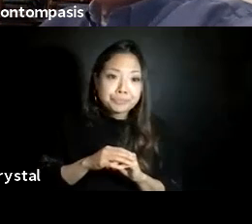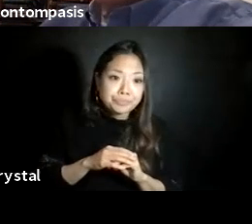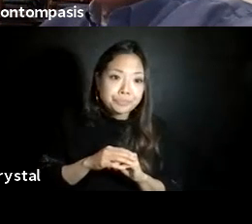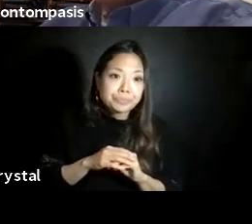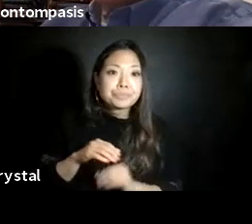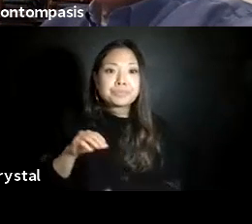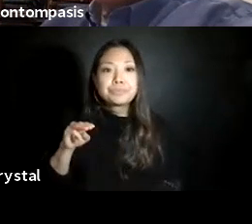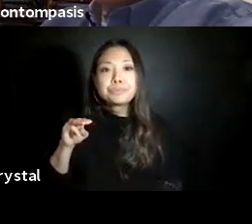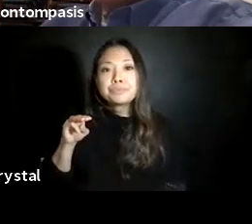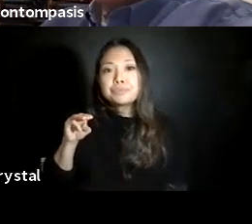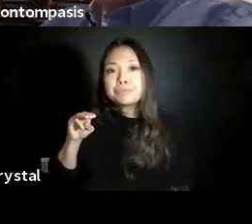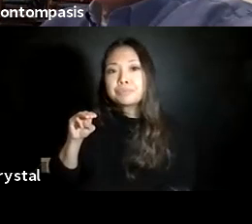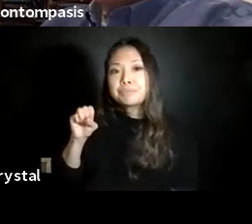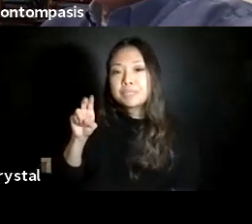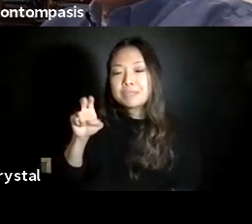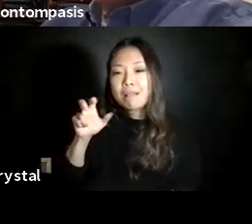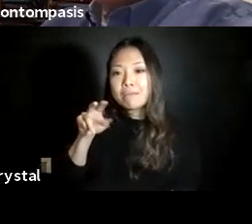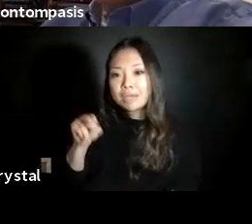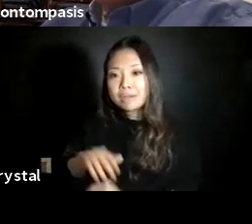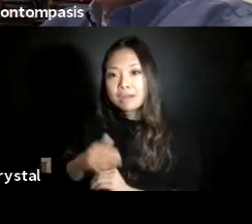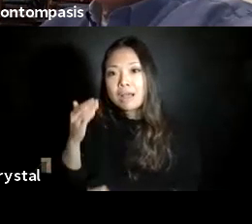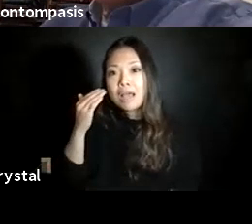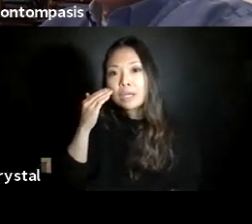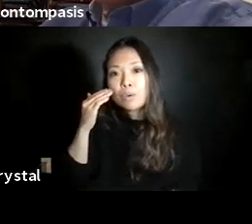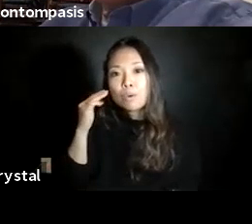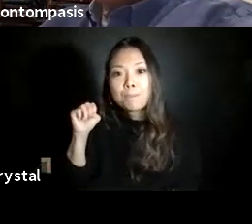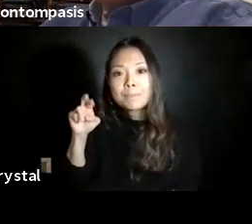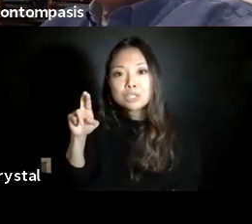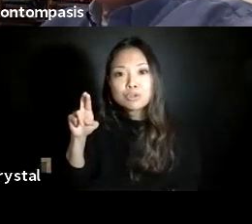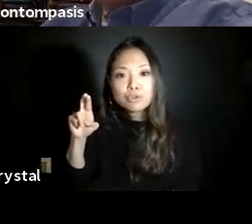Mr. Keating is on the line. I would ask perhaps